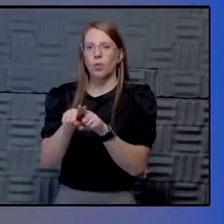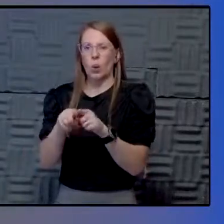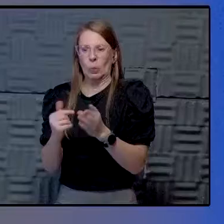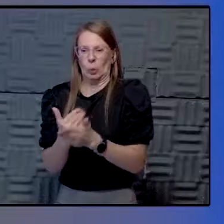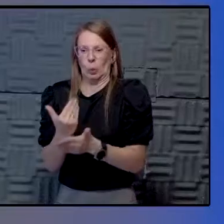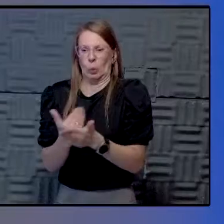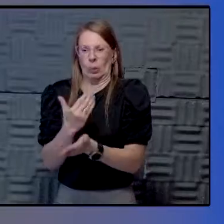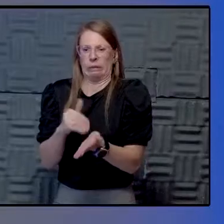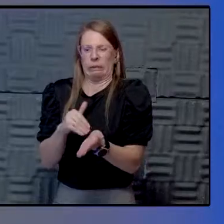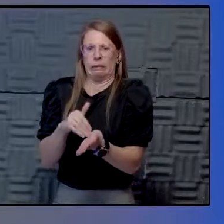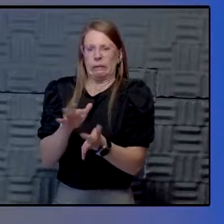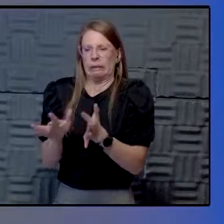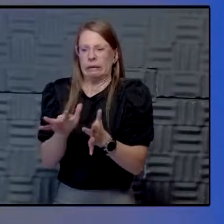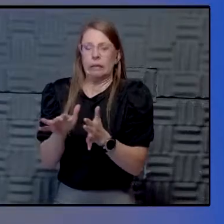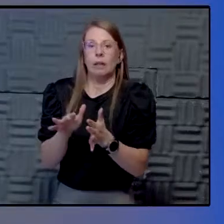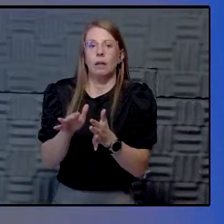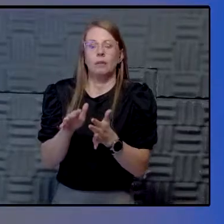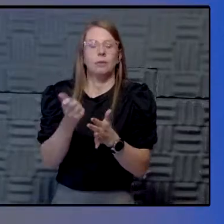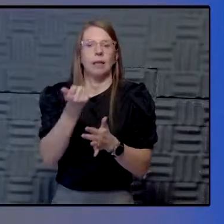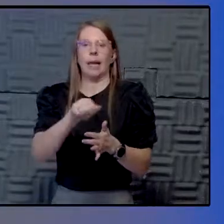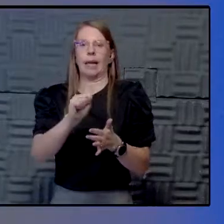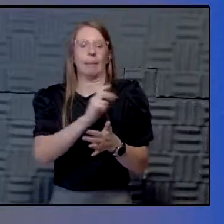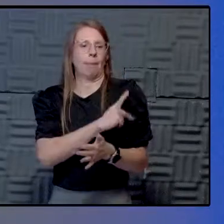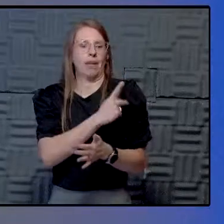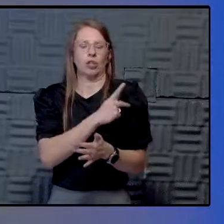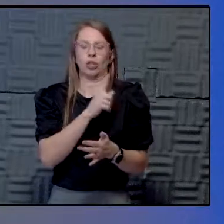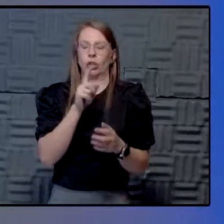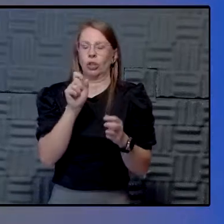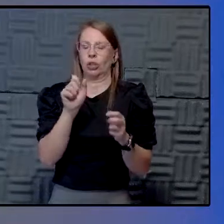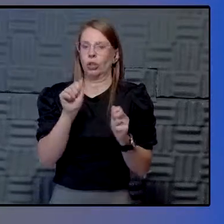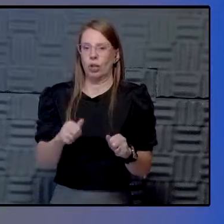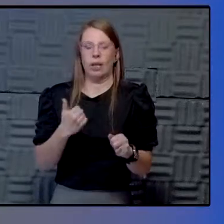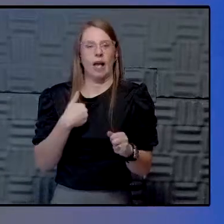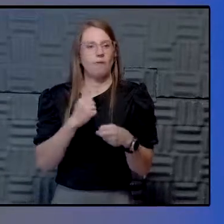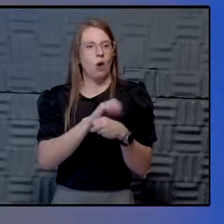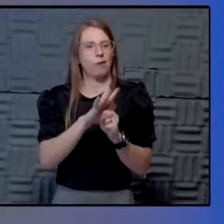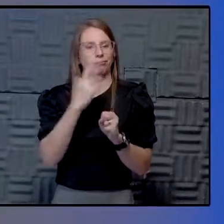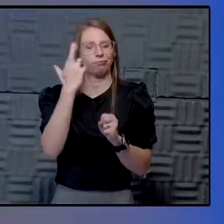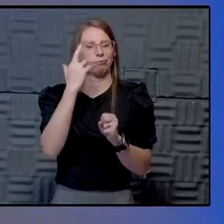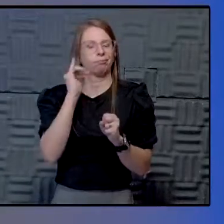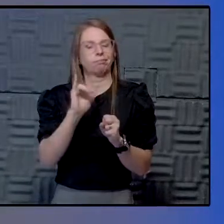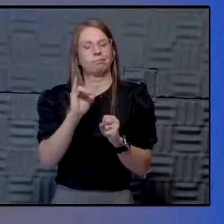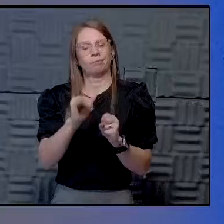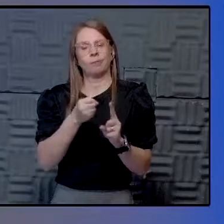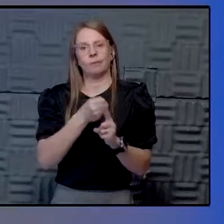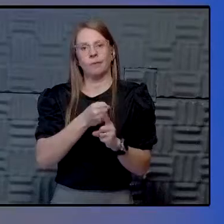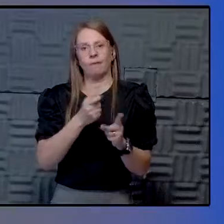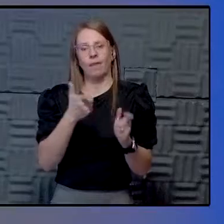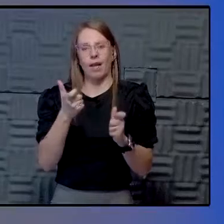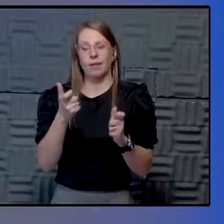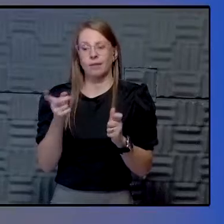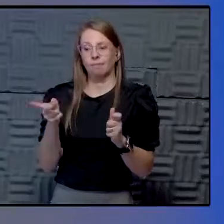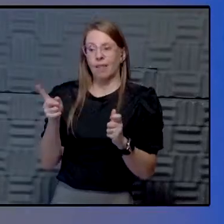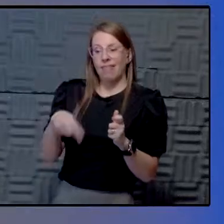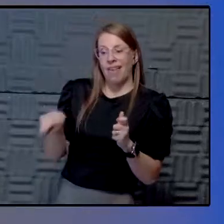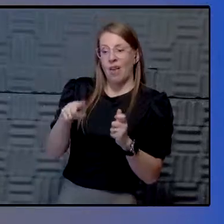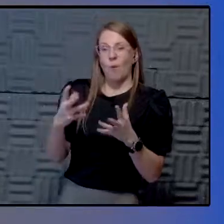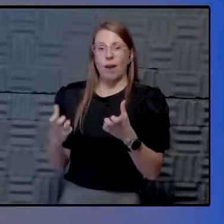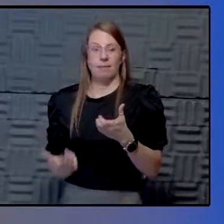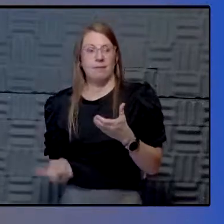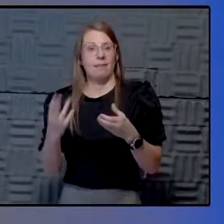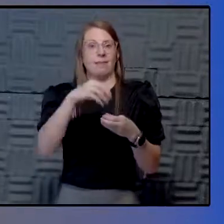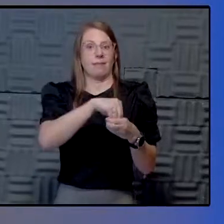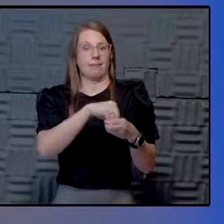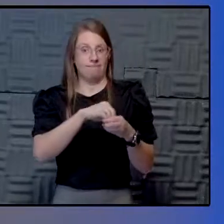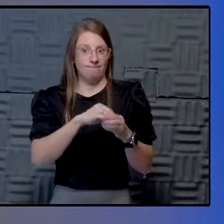it. But we soon realized any patient could have COVID, and they actually wanted to get back in and do